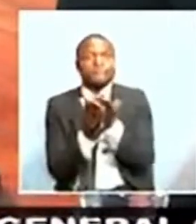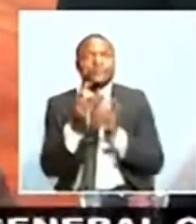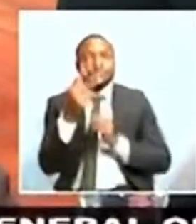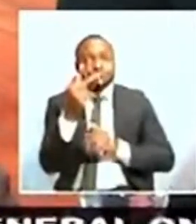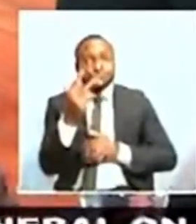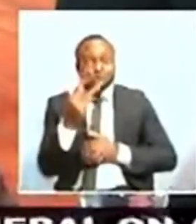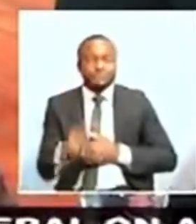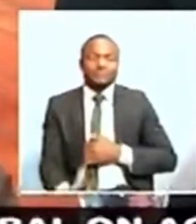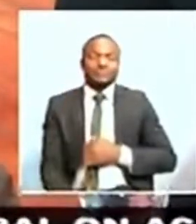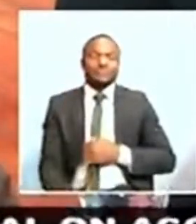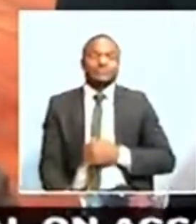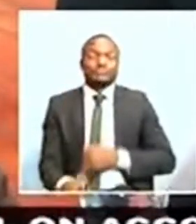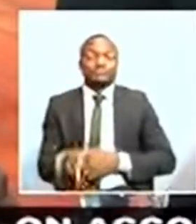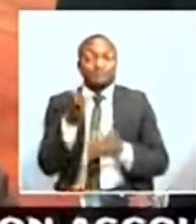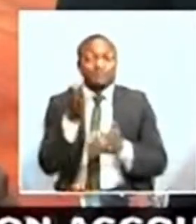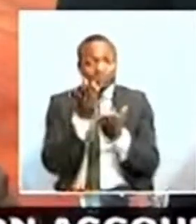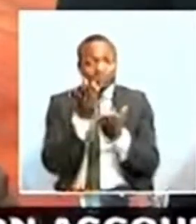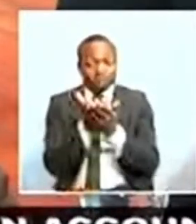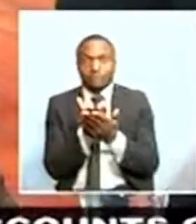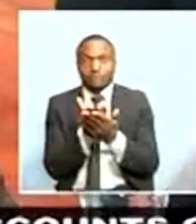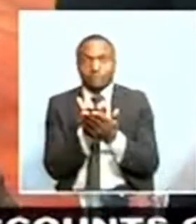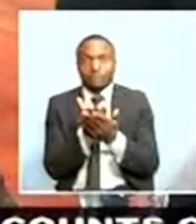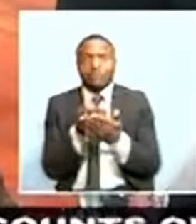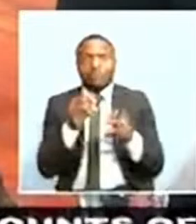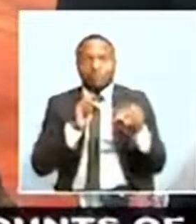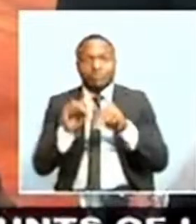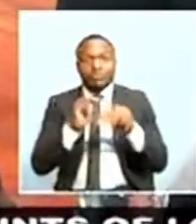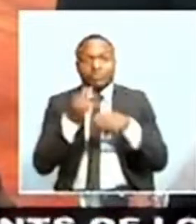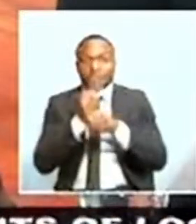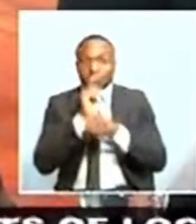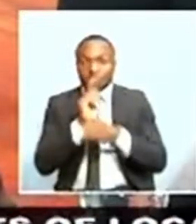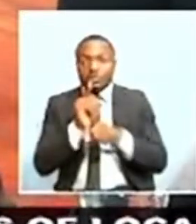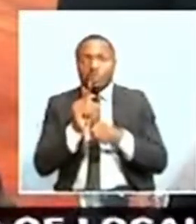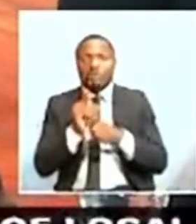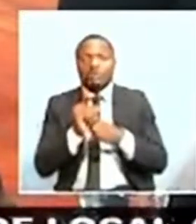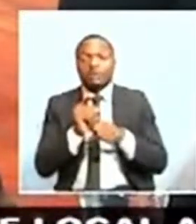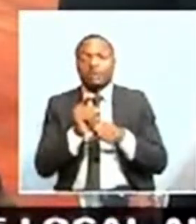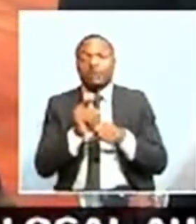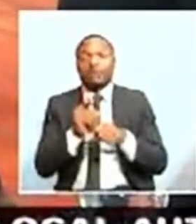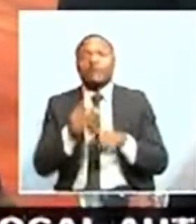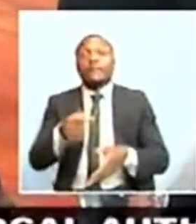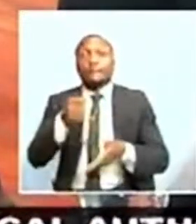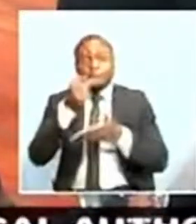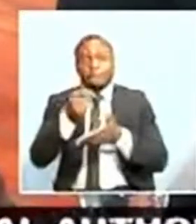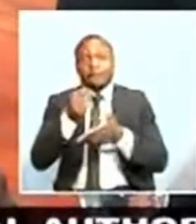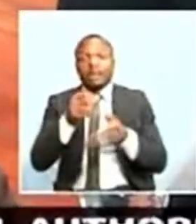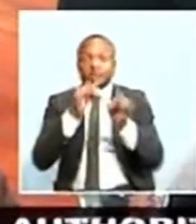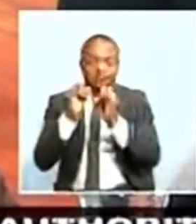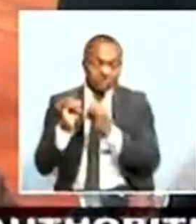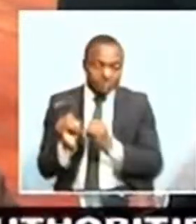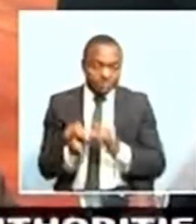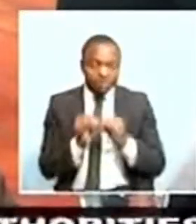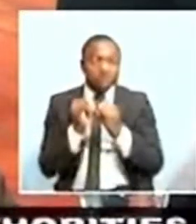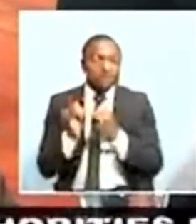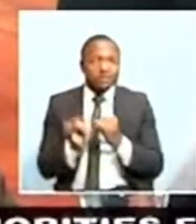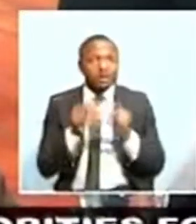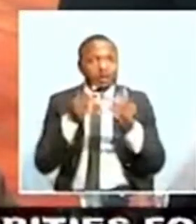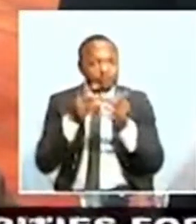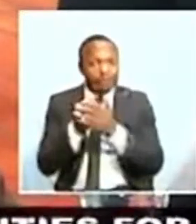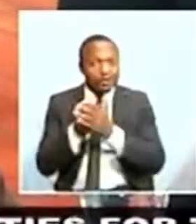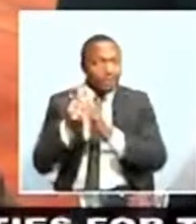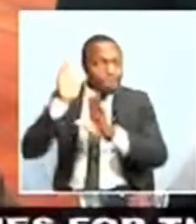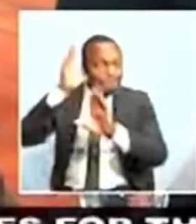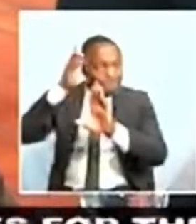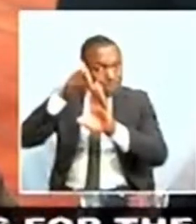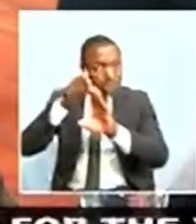3. Remedial measures, Chair, management will ensure that budgets are executed as planned and also funds are directly